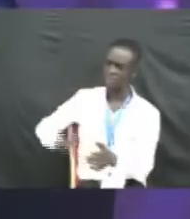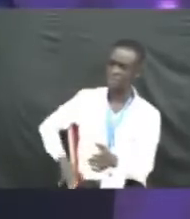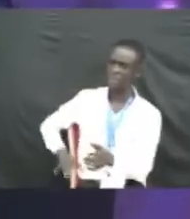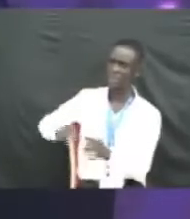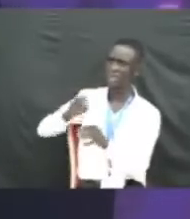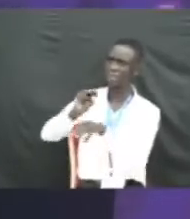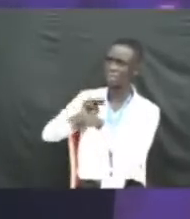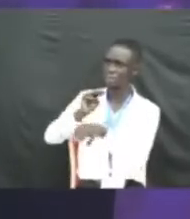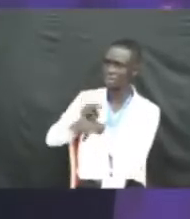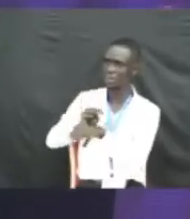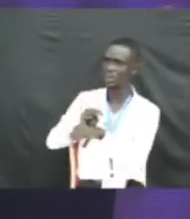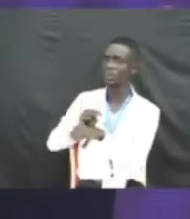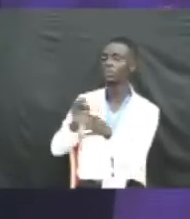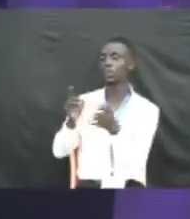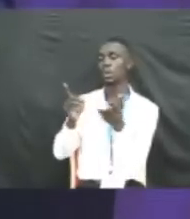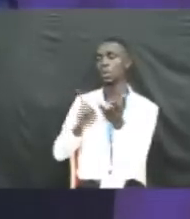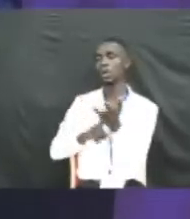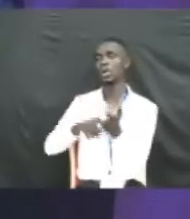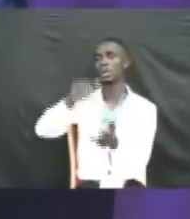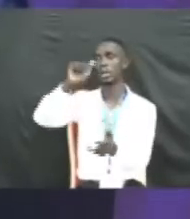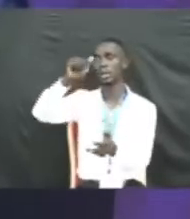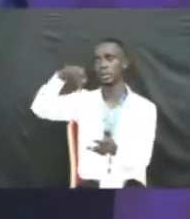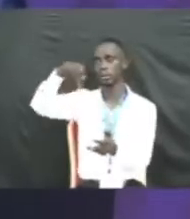Apostle DK Noulachu,